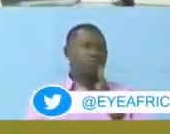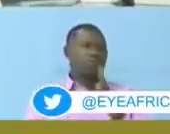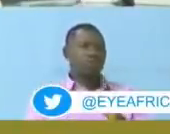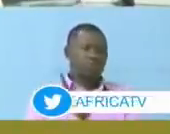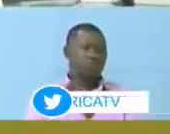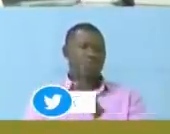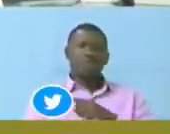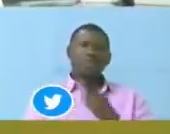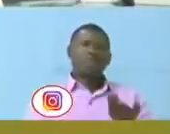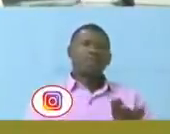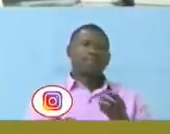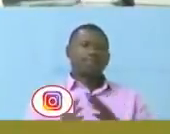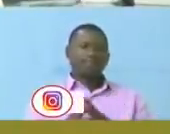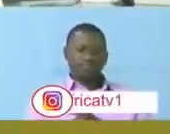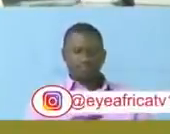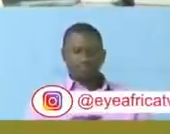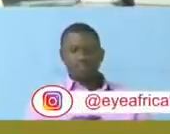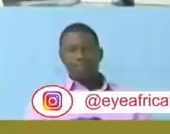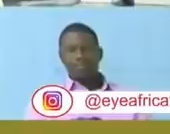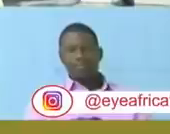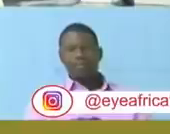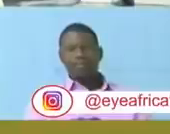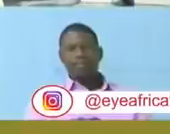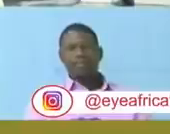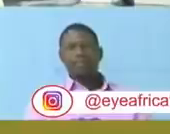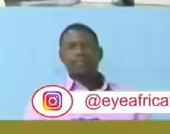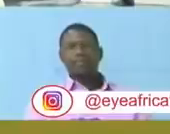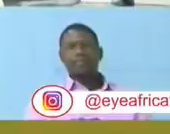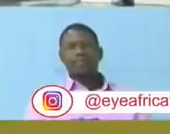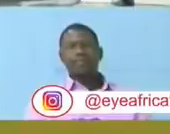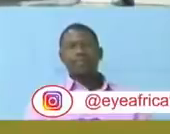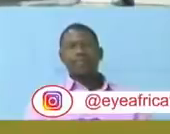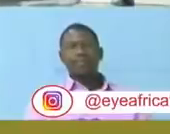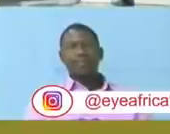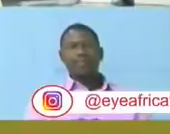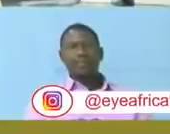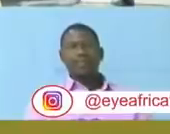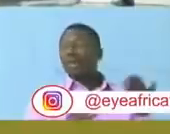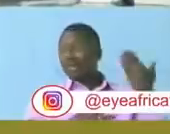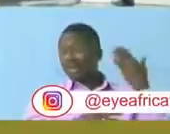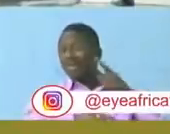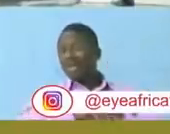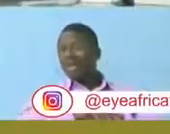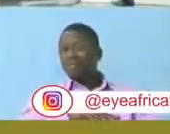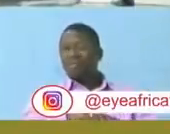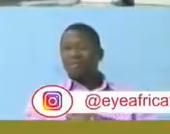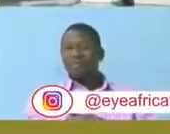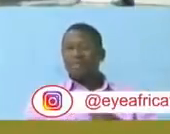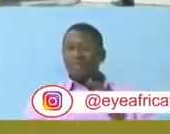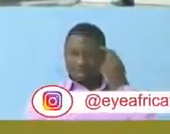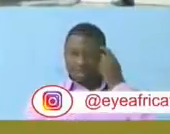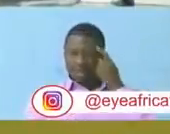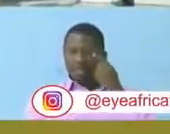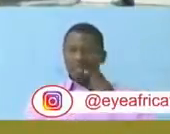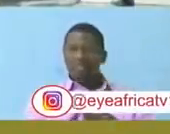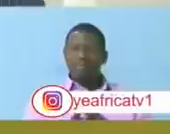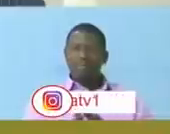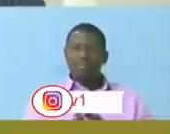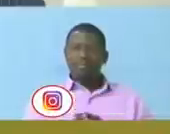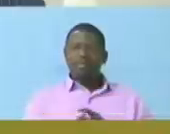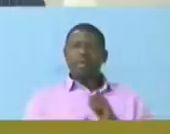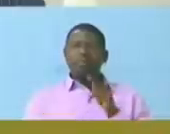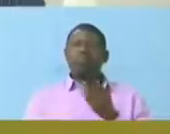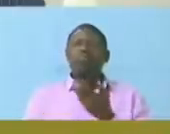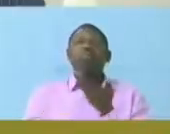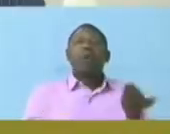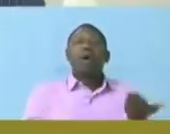ibe dunyonye saundin kane kala nyokang. That's at that time. Utembo. But why?